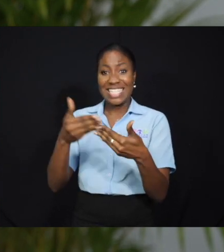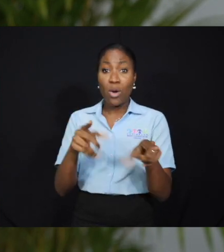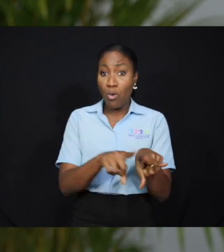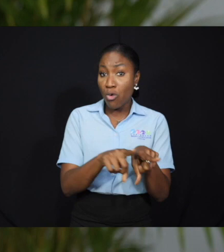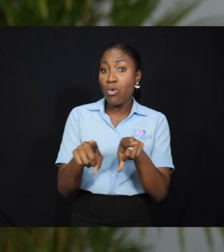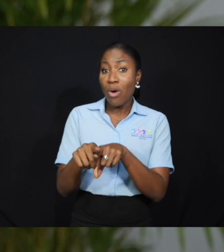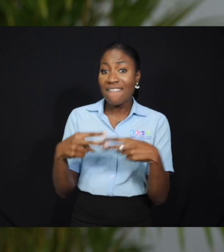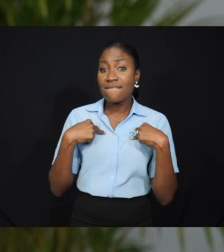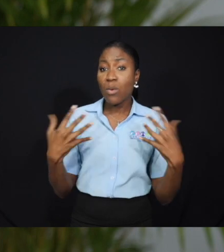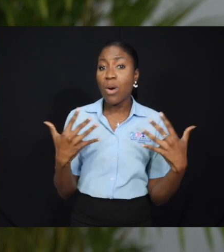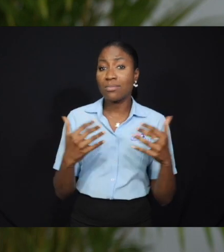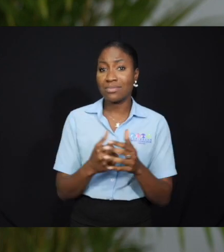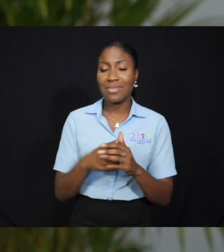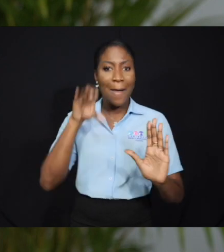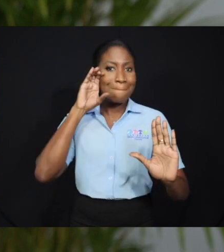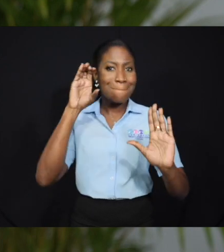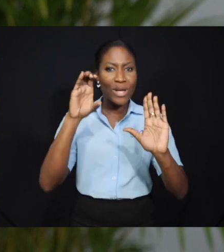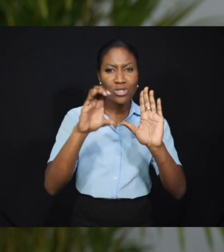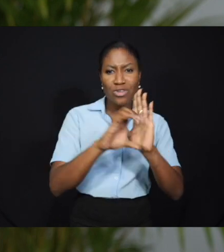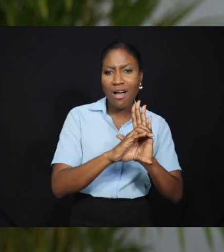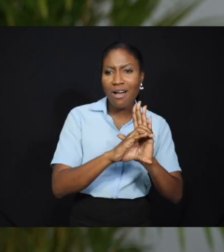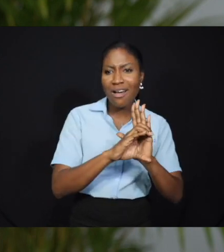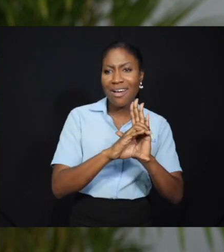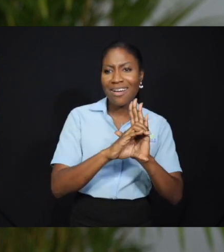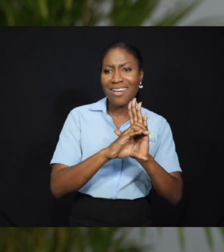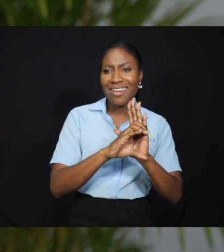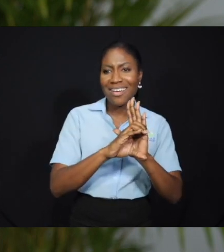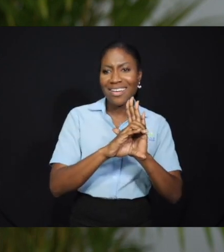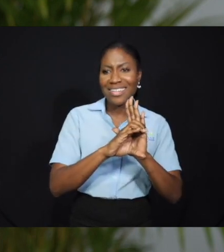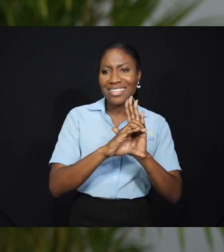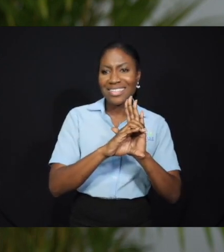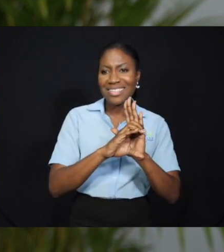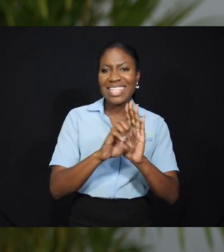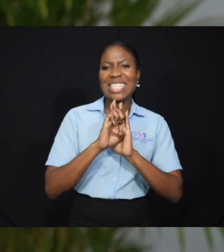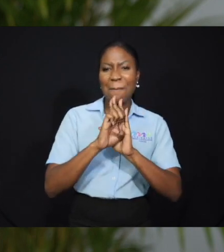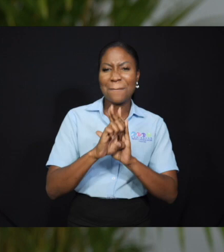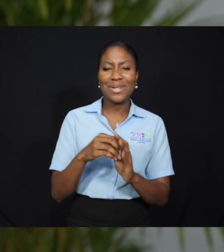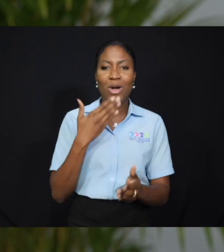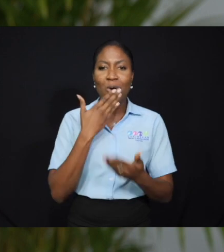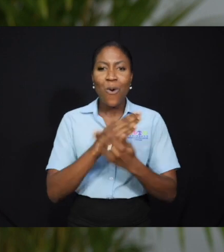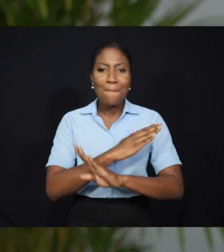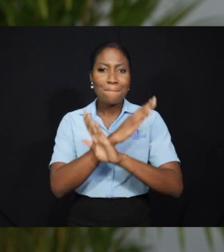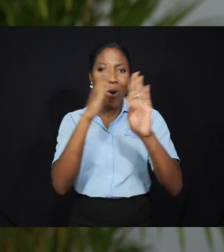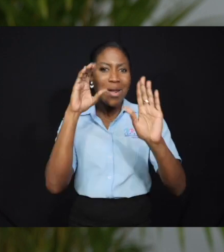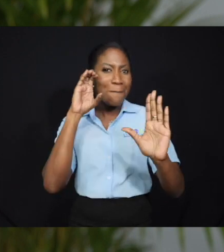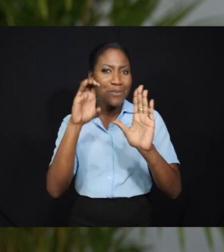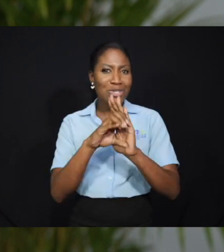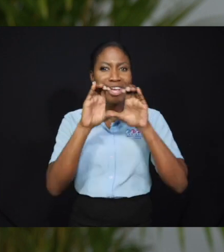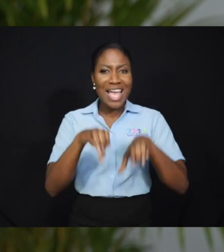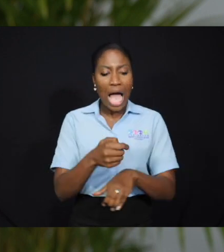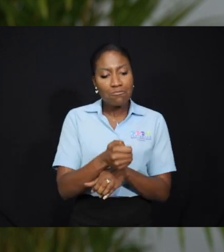interesting pictures of a good morning greeting, you know,